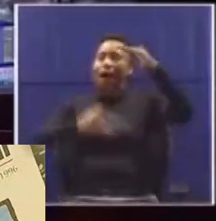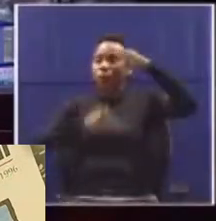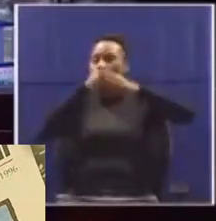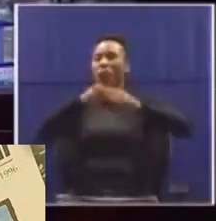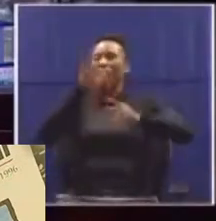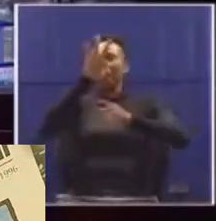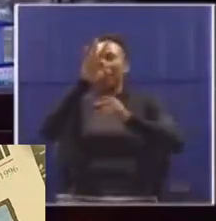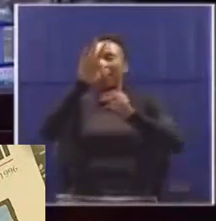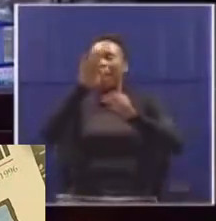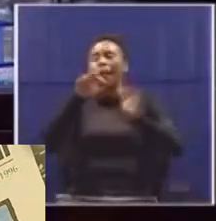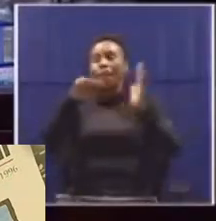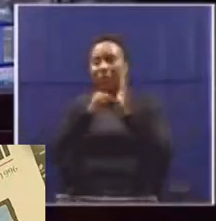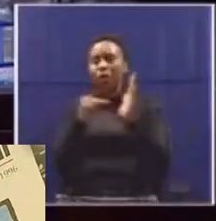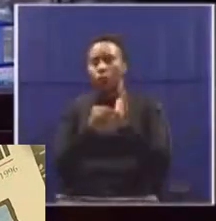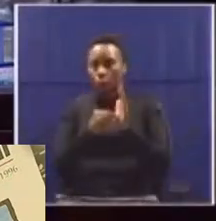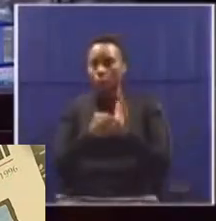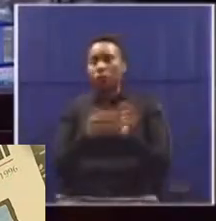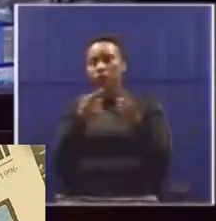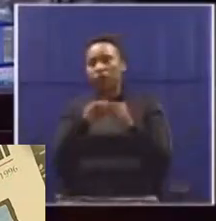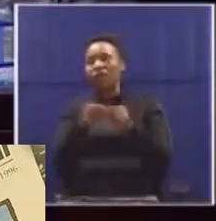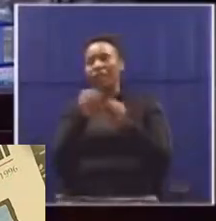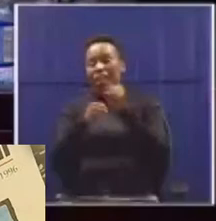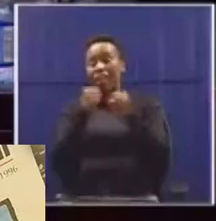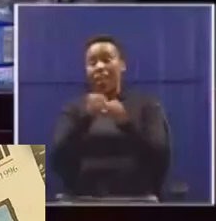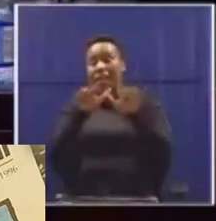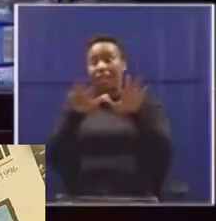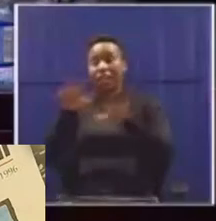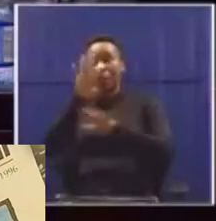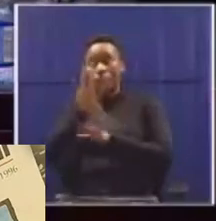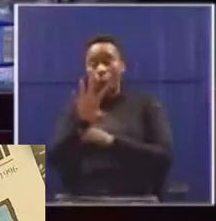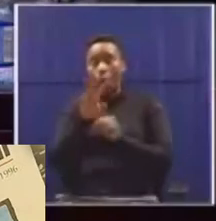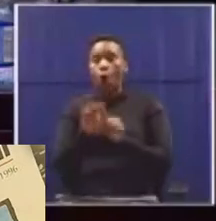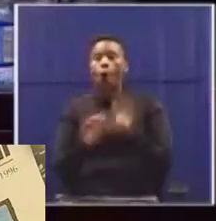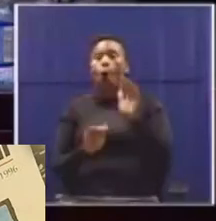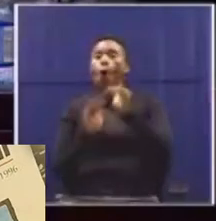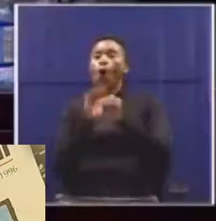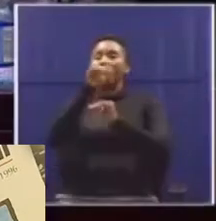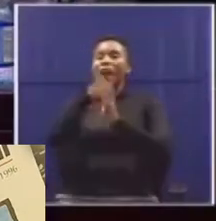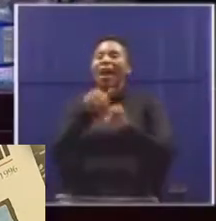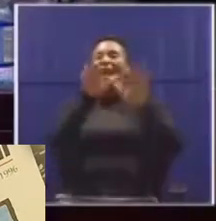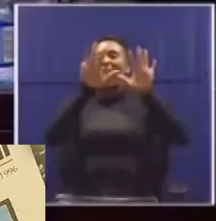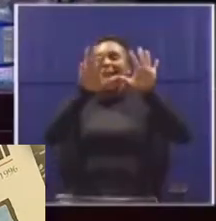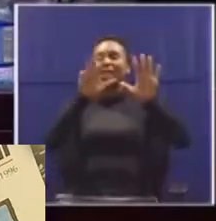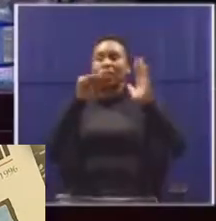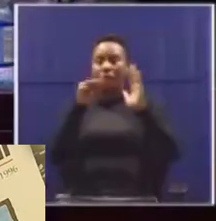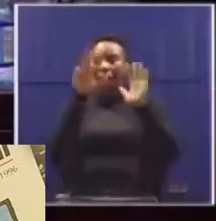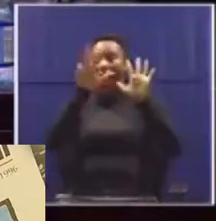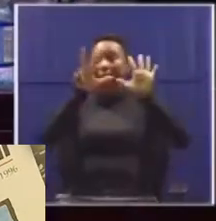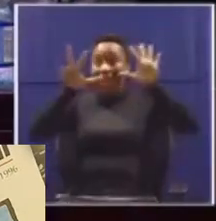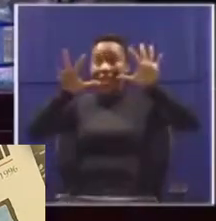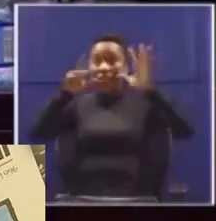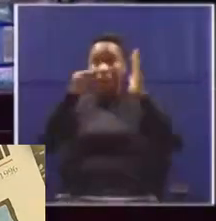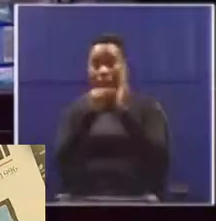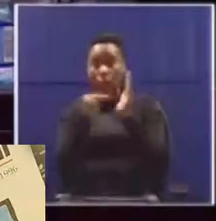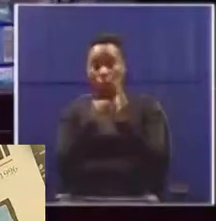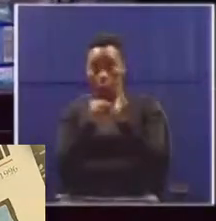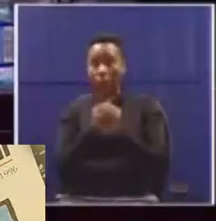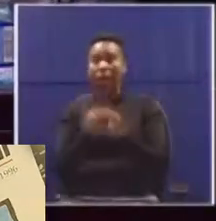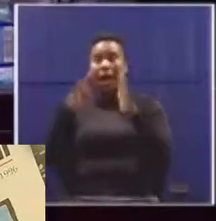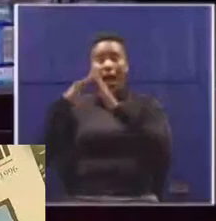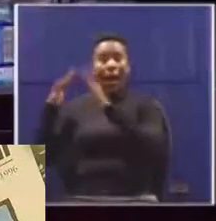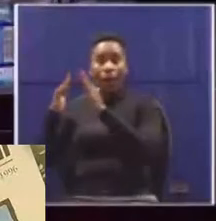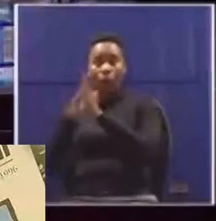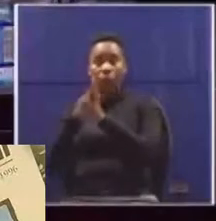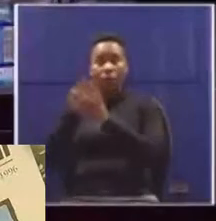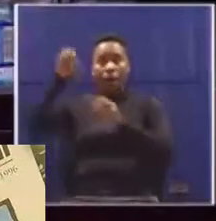from 3 million in 1994. over 8 million new households household electricity connections have